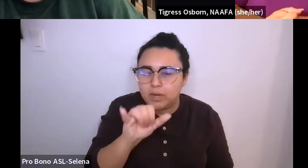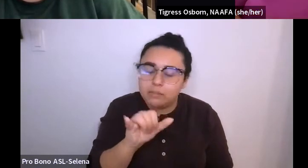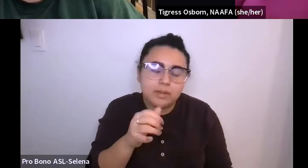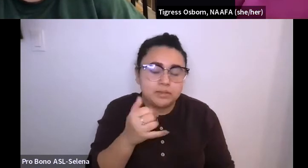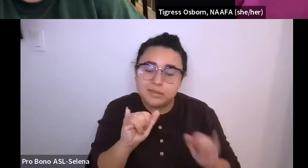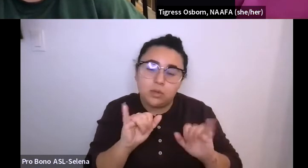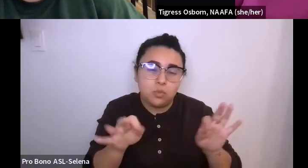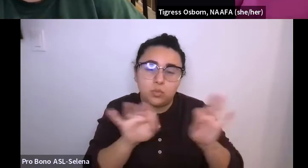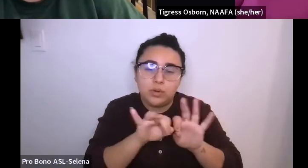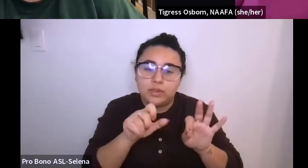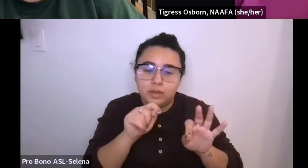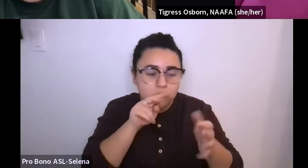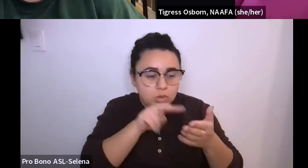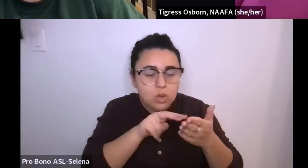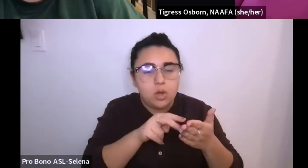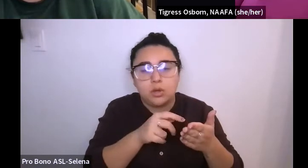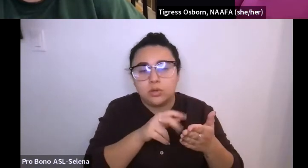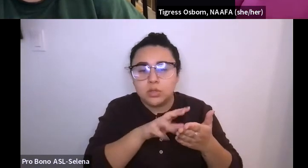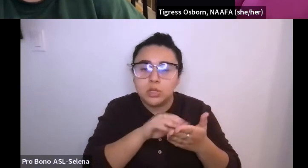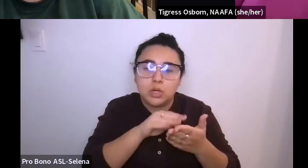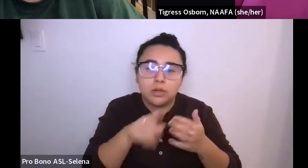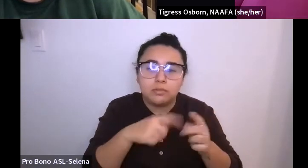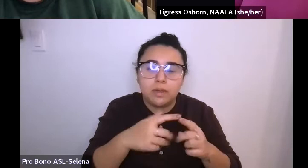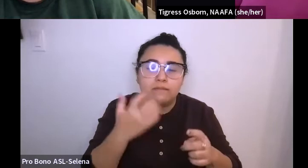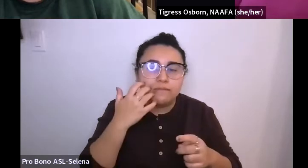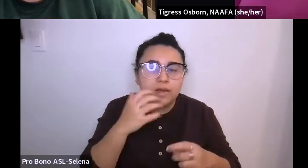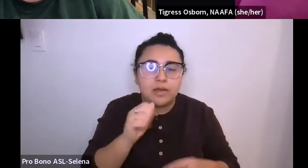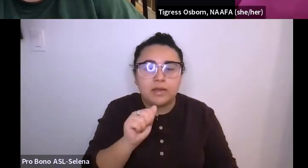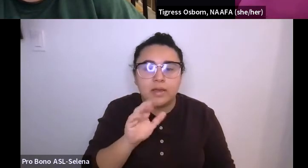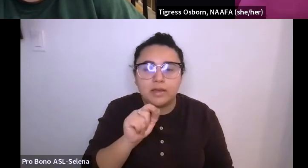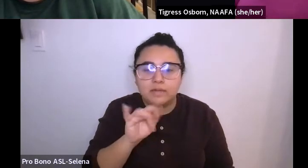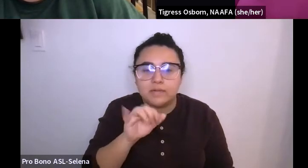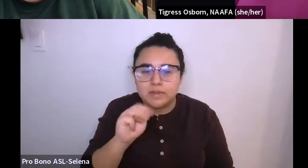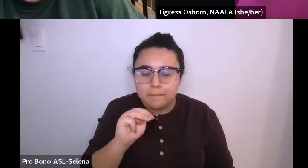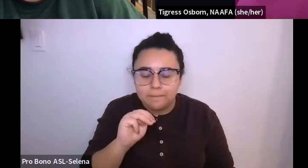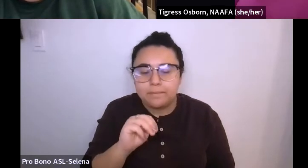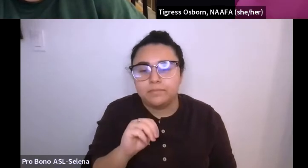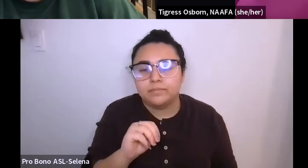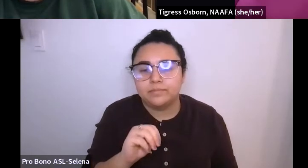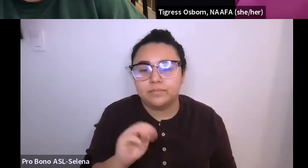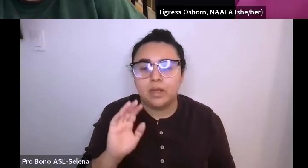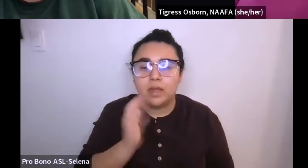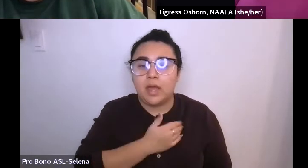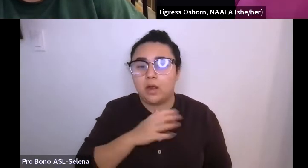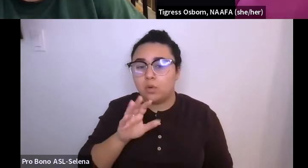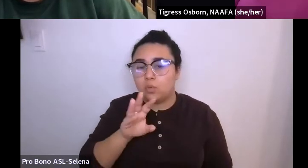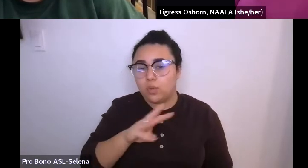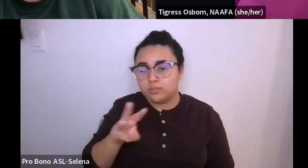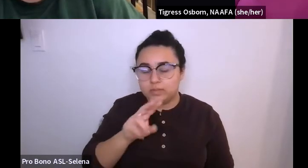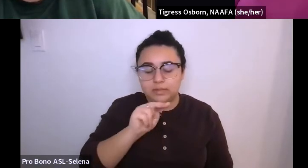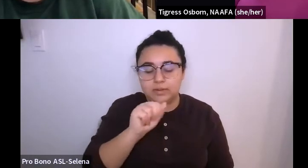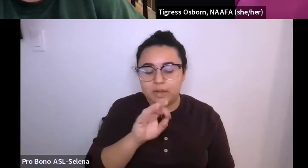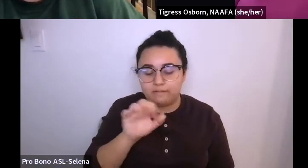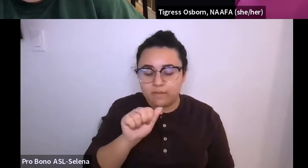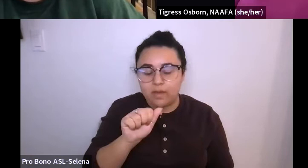or feminism. And it's, and you know, you can see the sort of like where, on our website, on NAAFA's website, under the